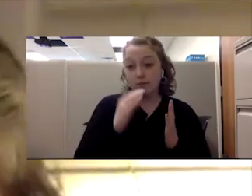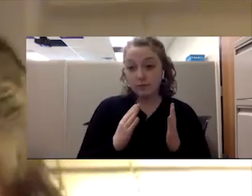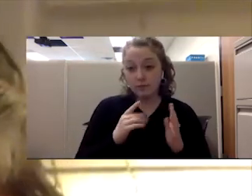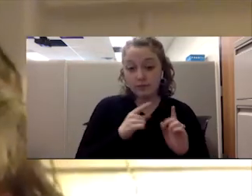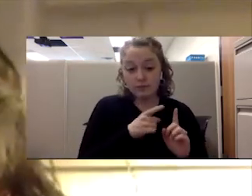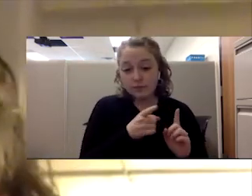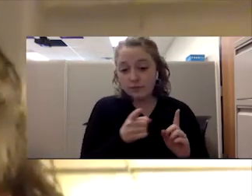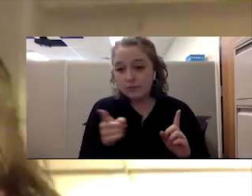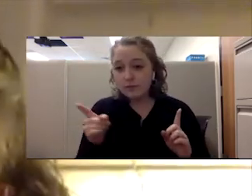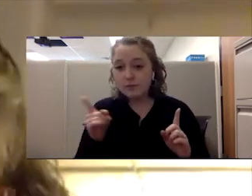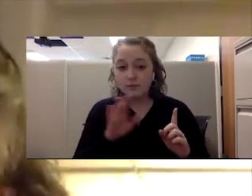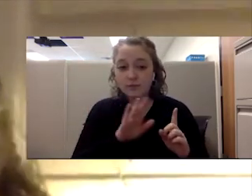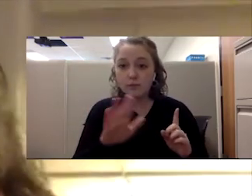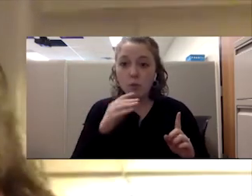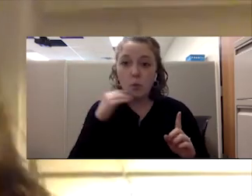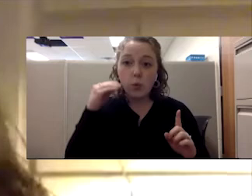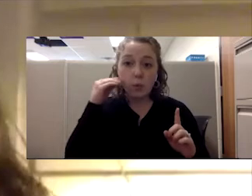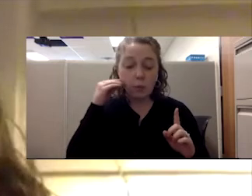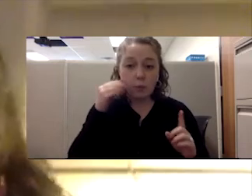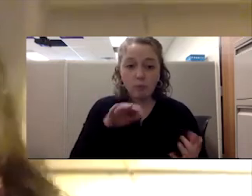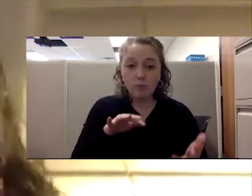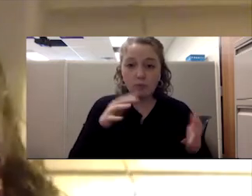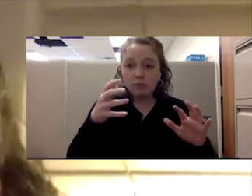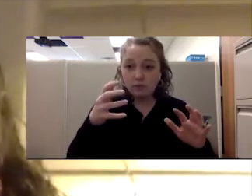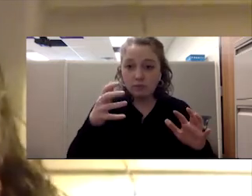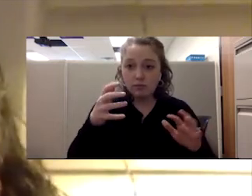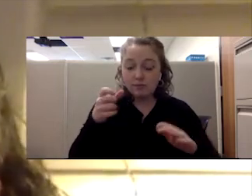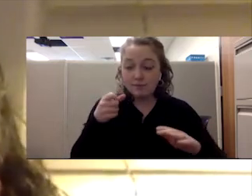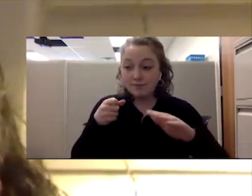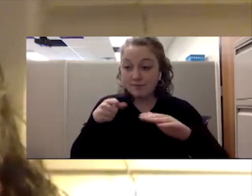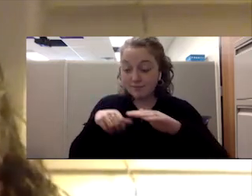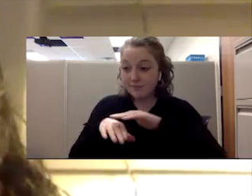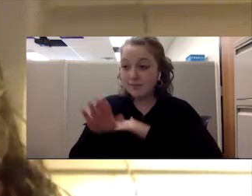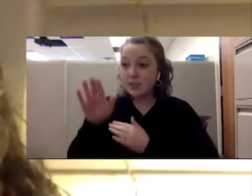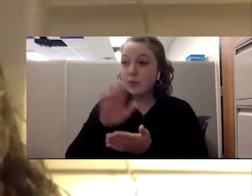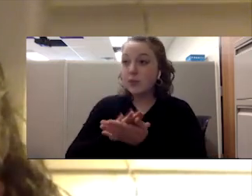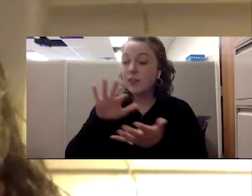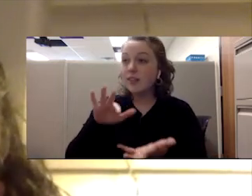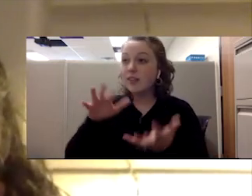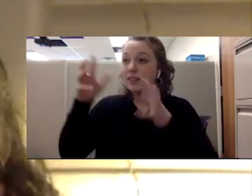Well, this is obviously in a few years in the future, but I mean,